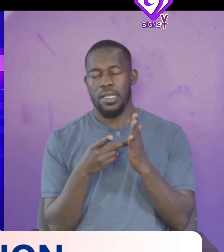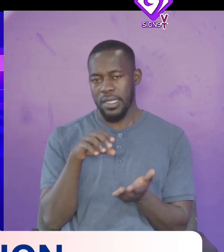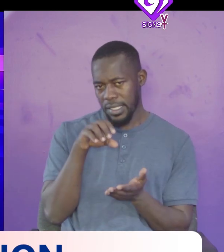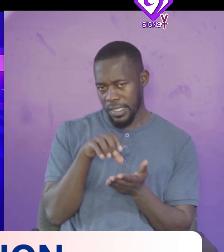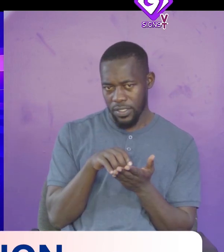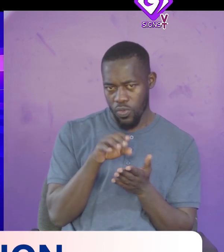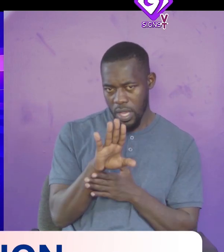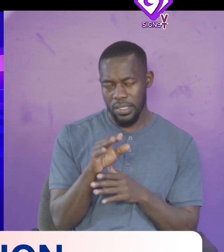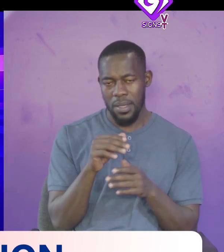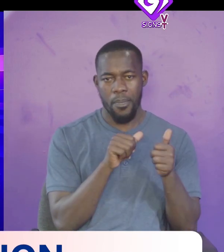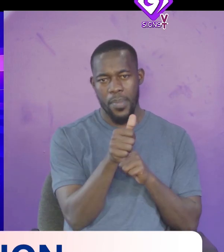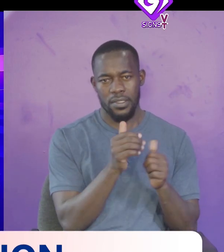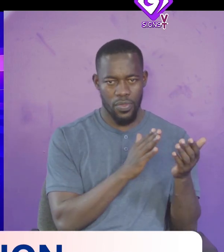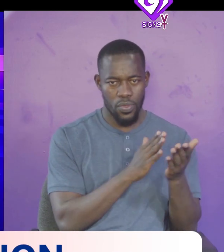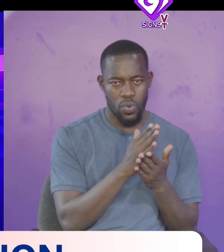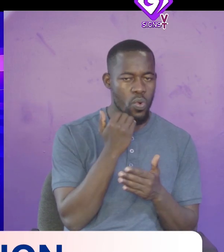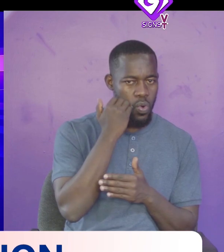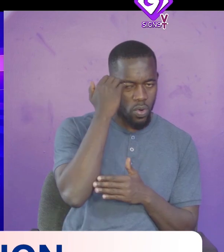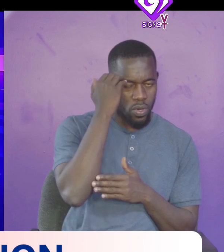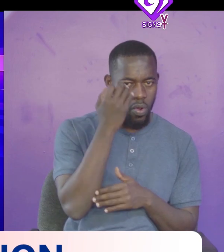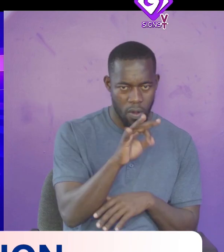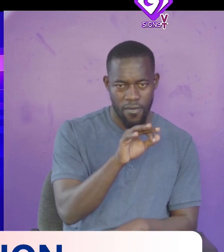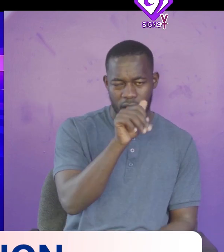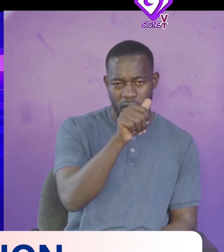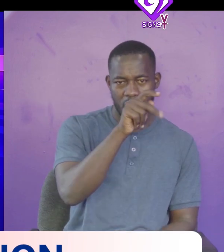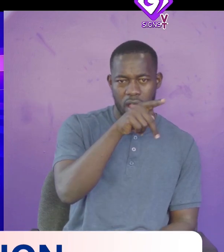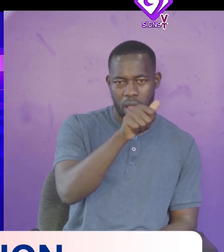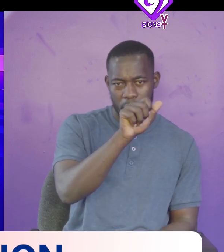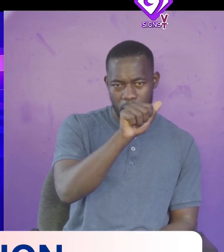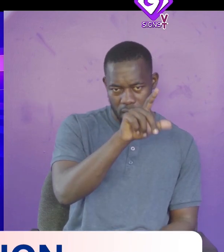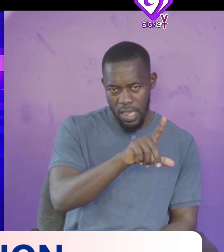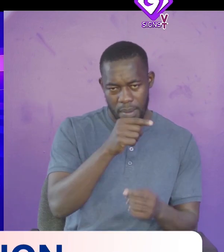Appeal, but pending judgment,